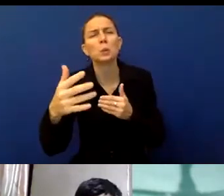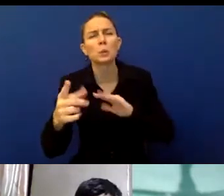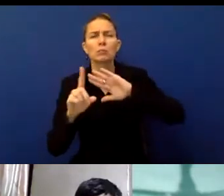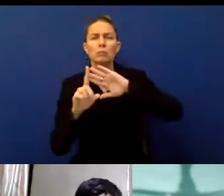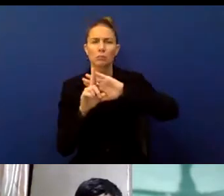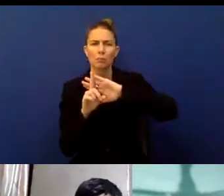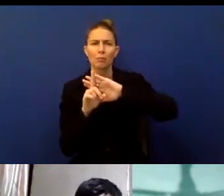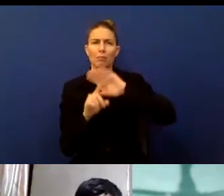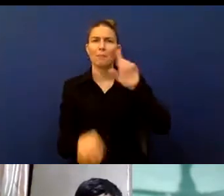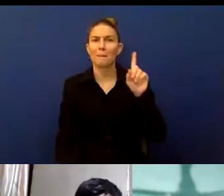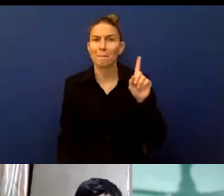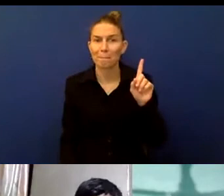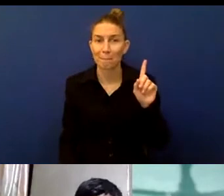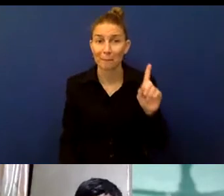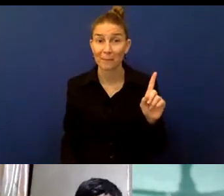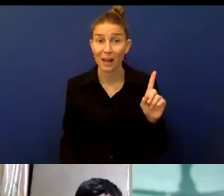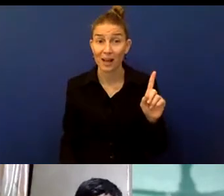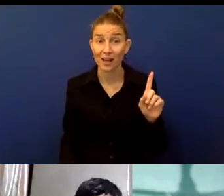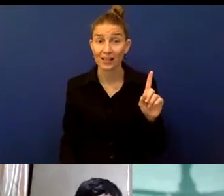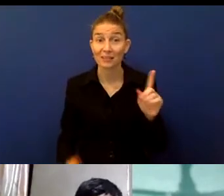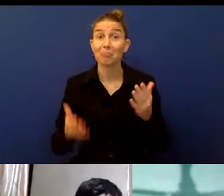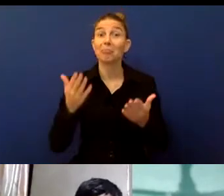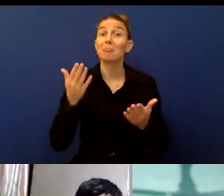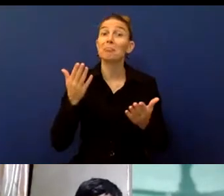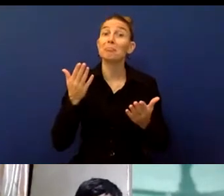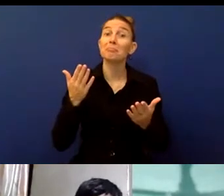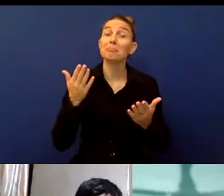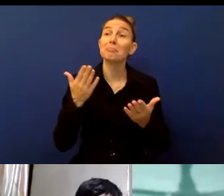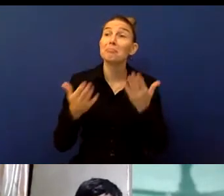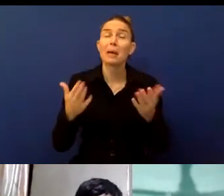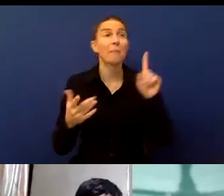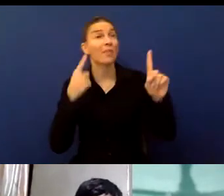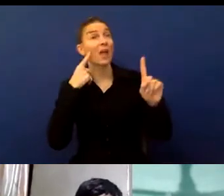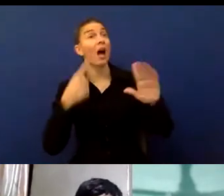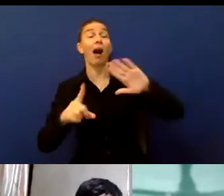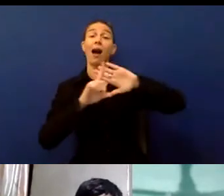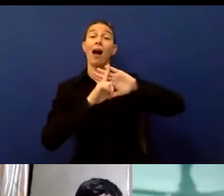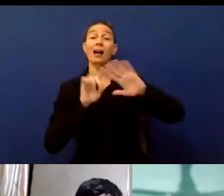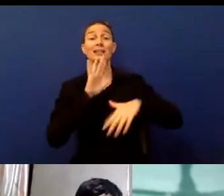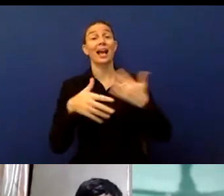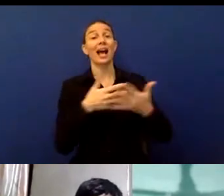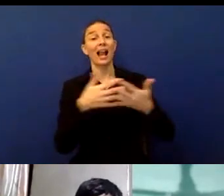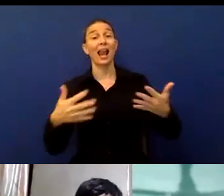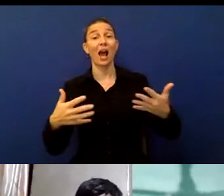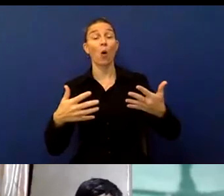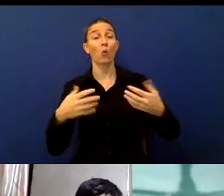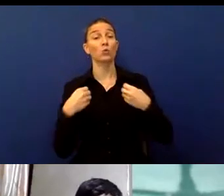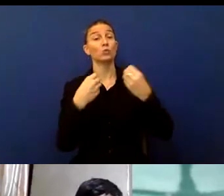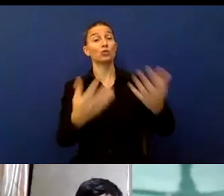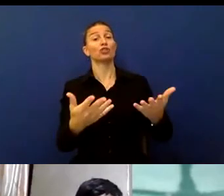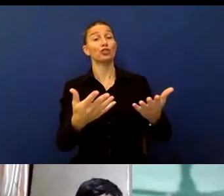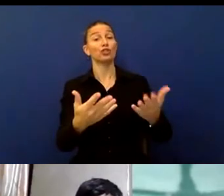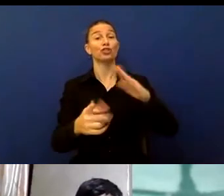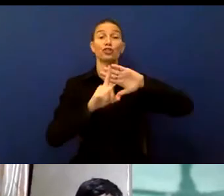is media houses, you think that when they provide sign language interpreters on televisions, broadcasts,